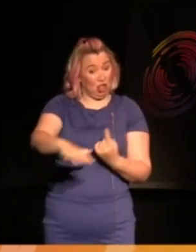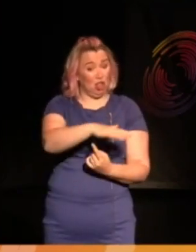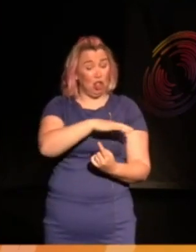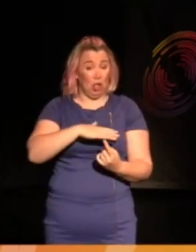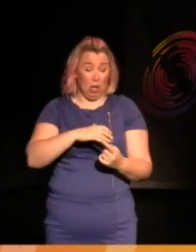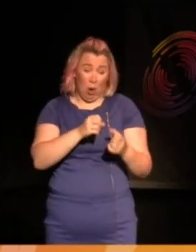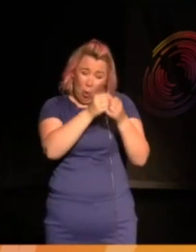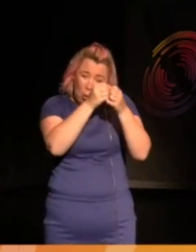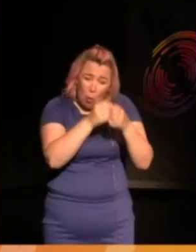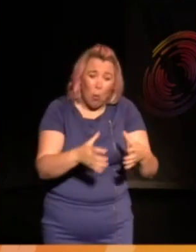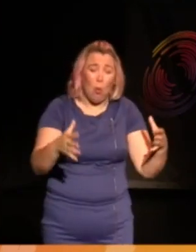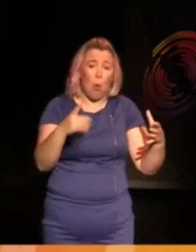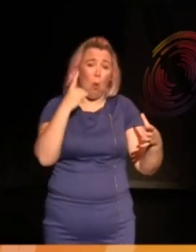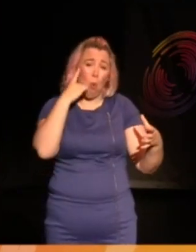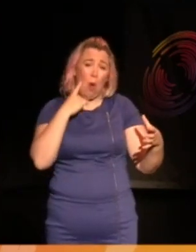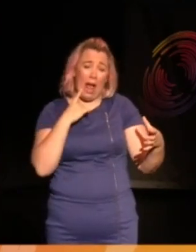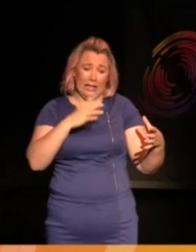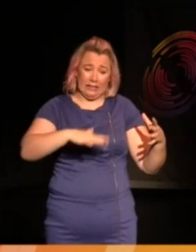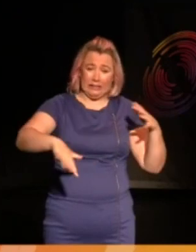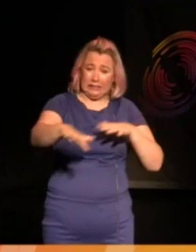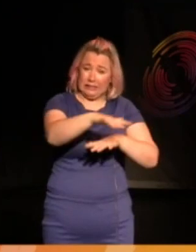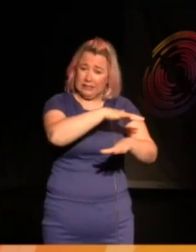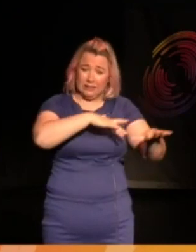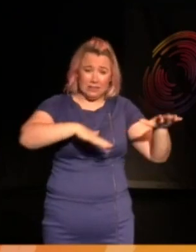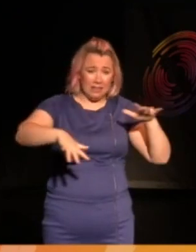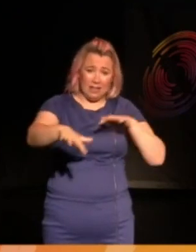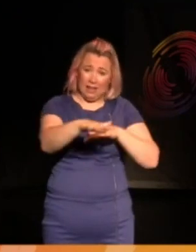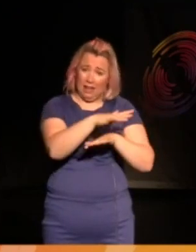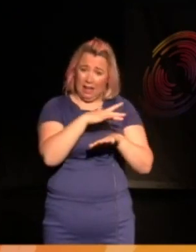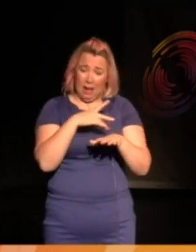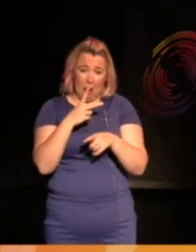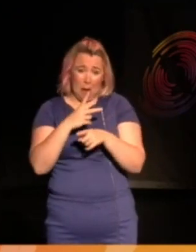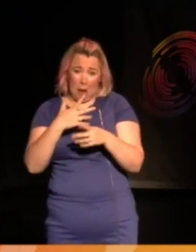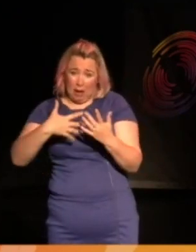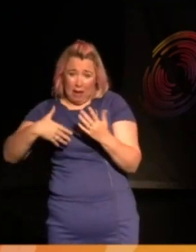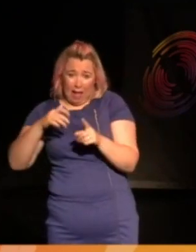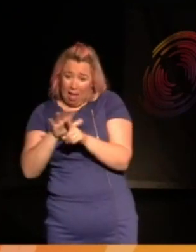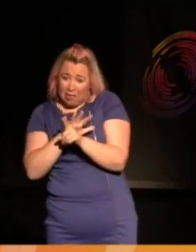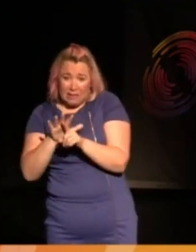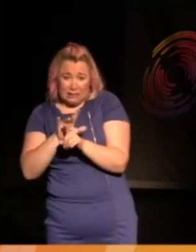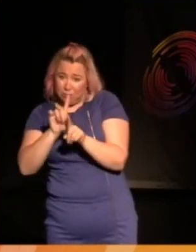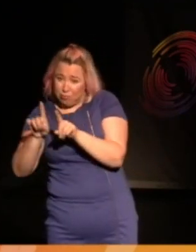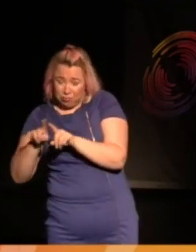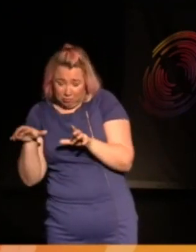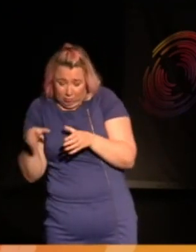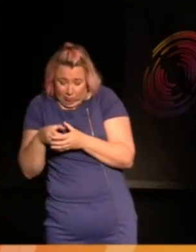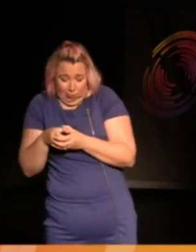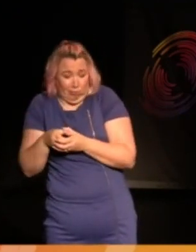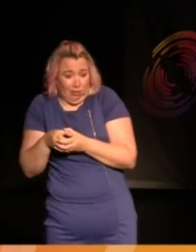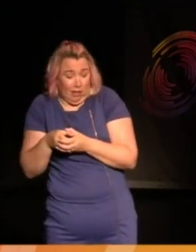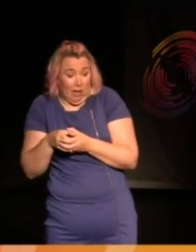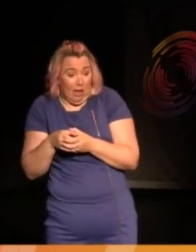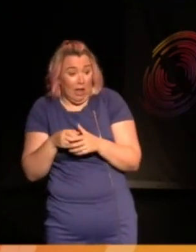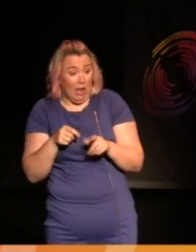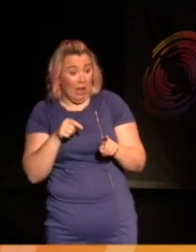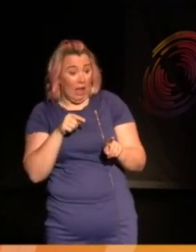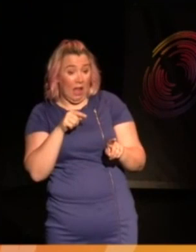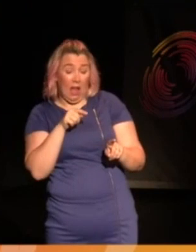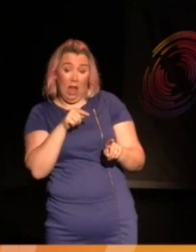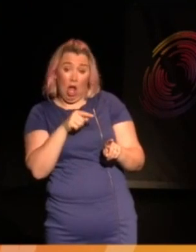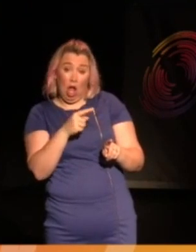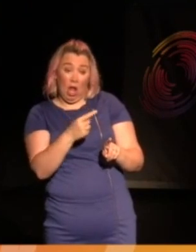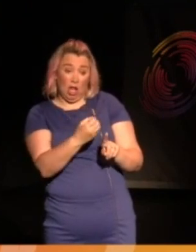white town, where quite often the people who were shouting racist abuse at